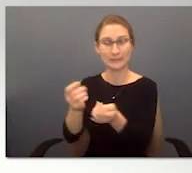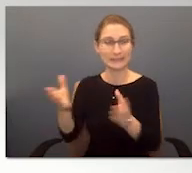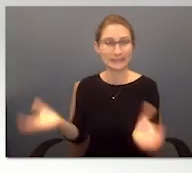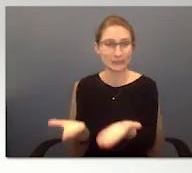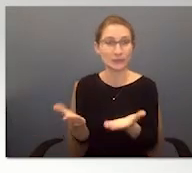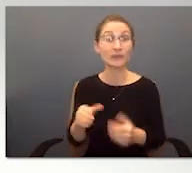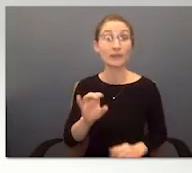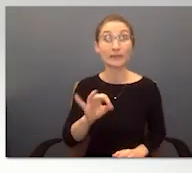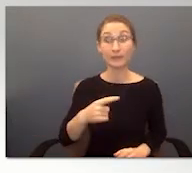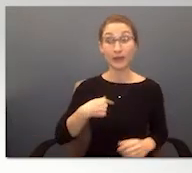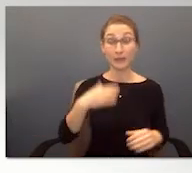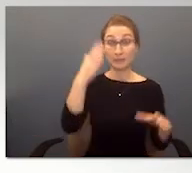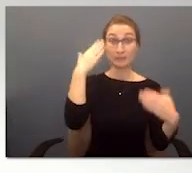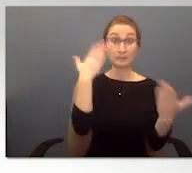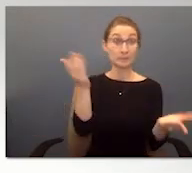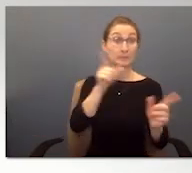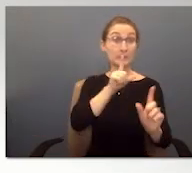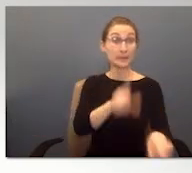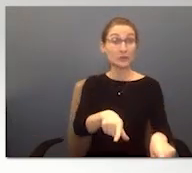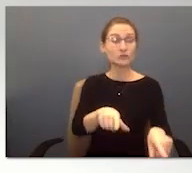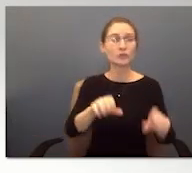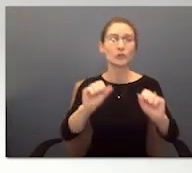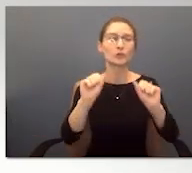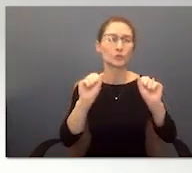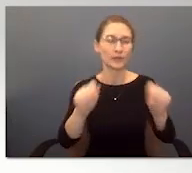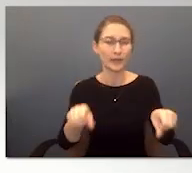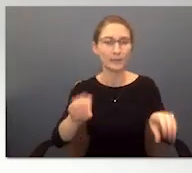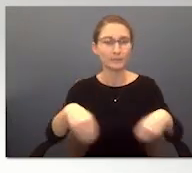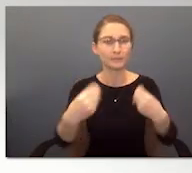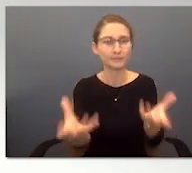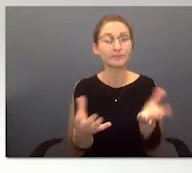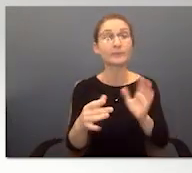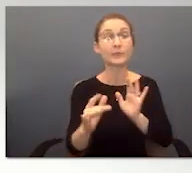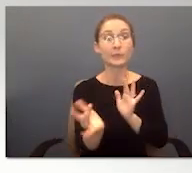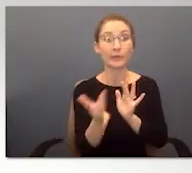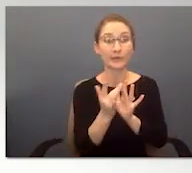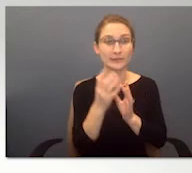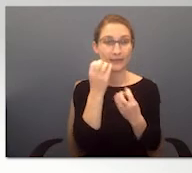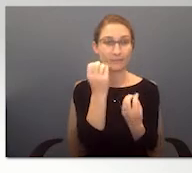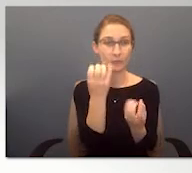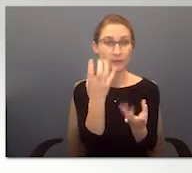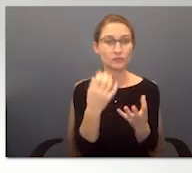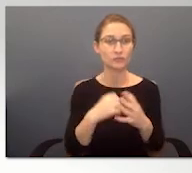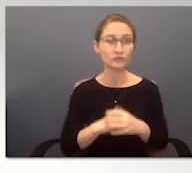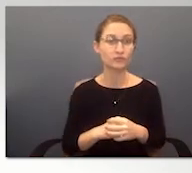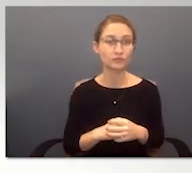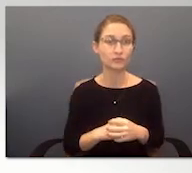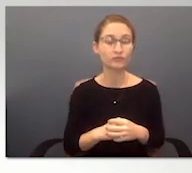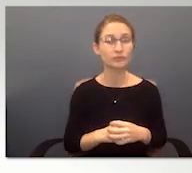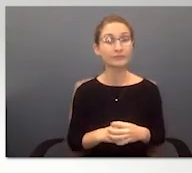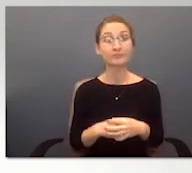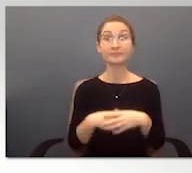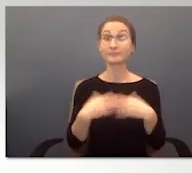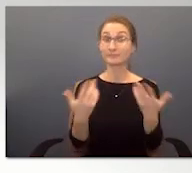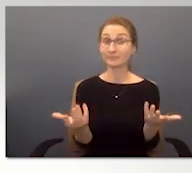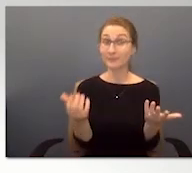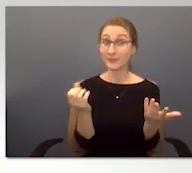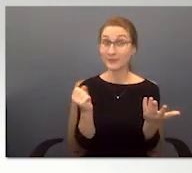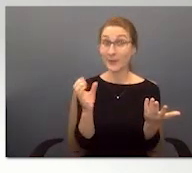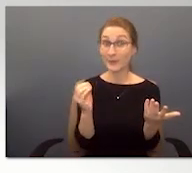know answers to your questions, we can certainly get your contact information and get back to you with answers. So with